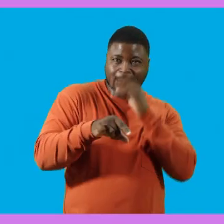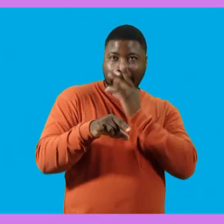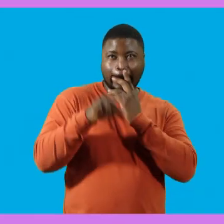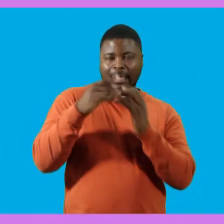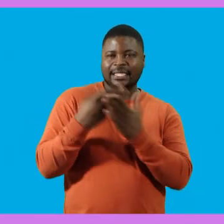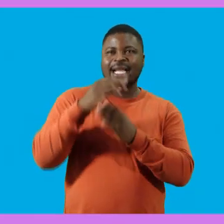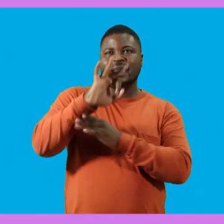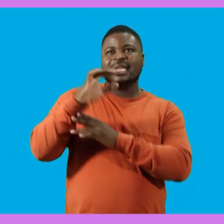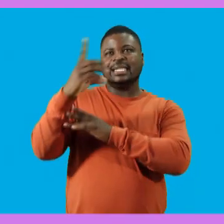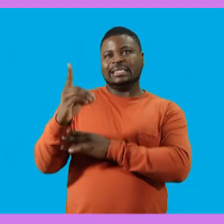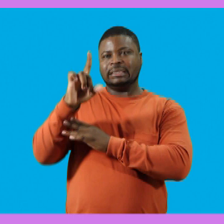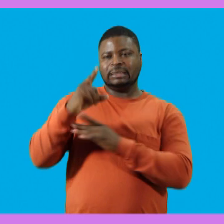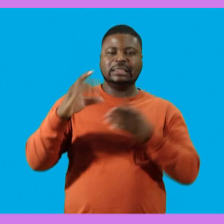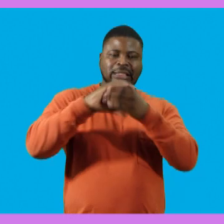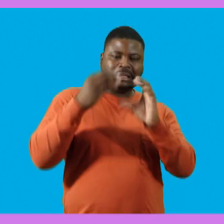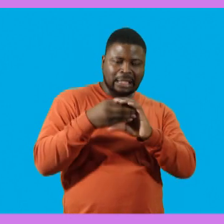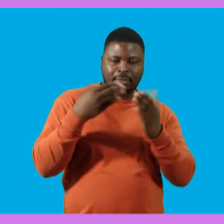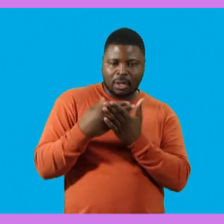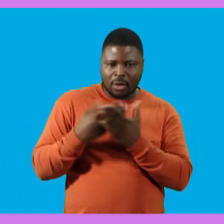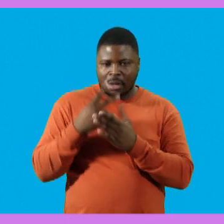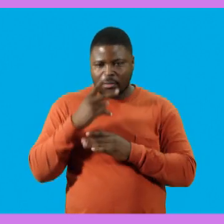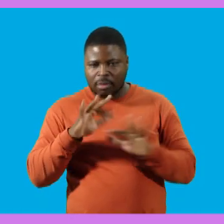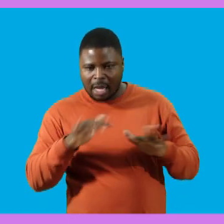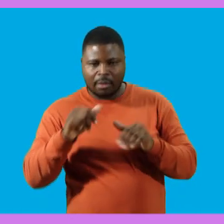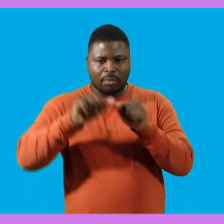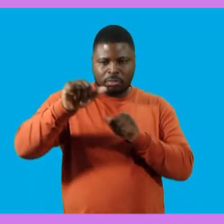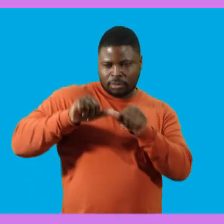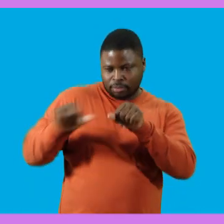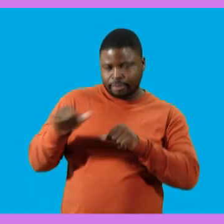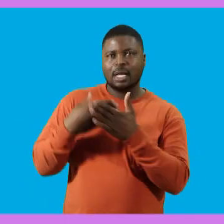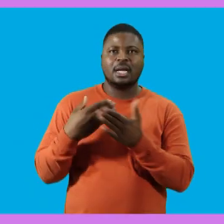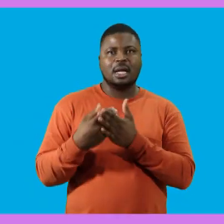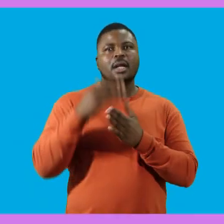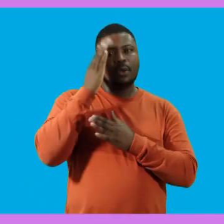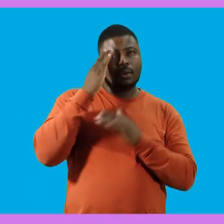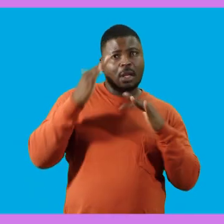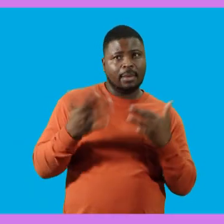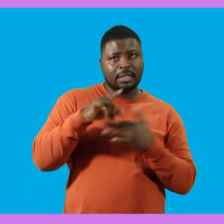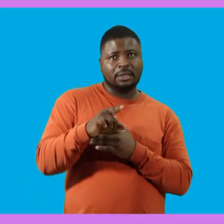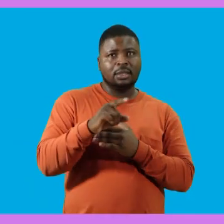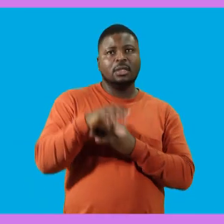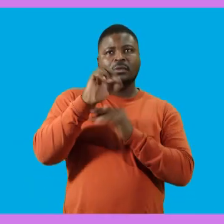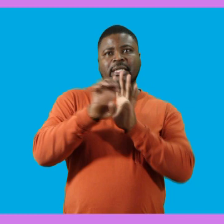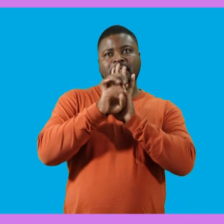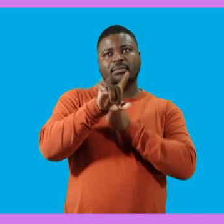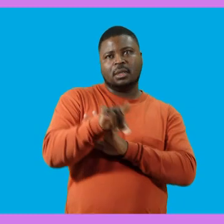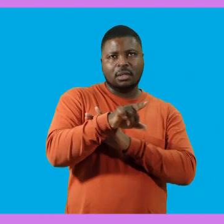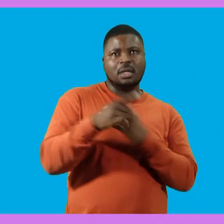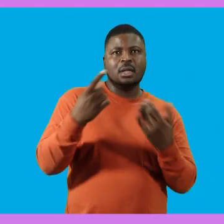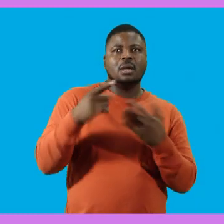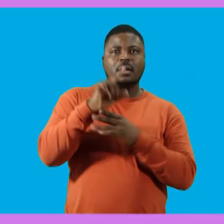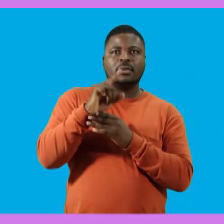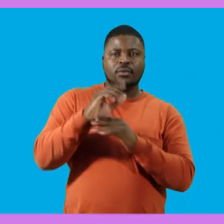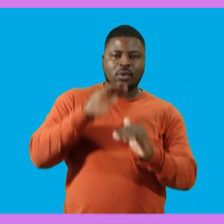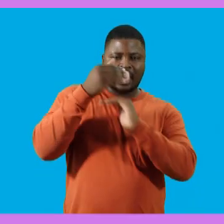of a 3D shape. Example, to determine the amount of material needed to cover a suitcase for